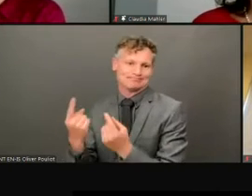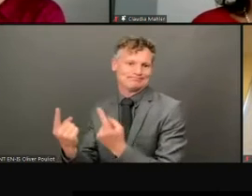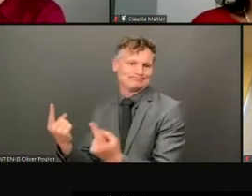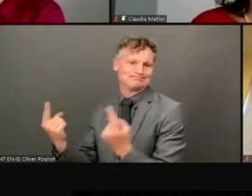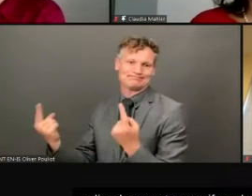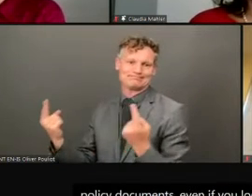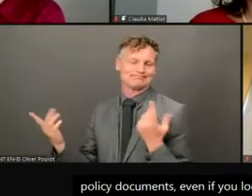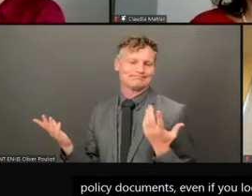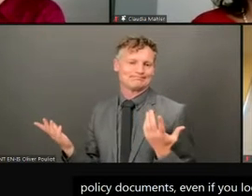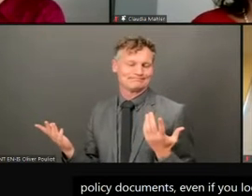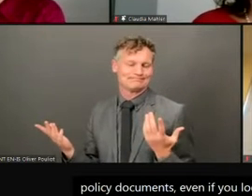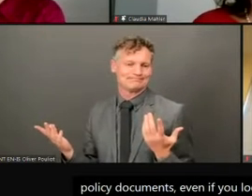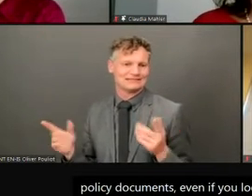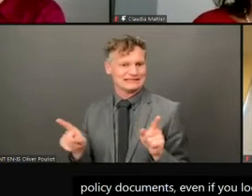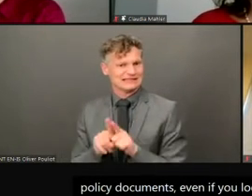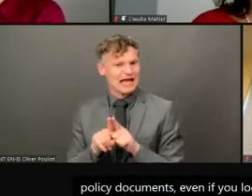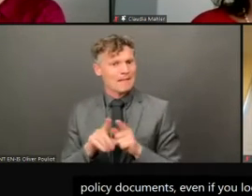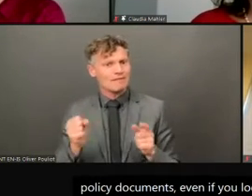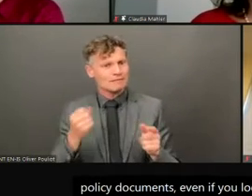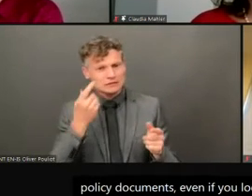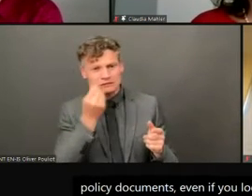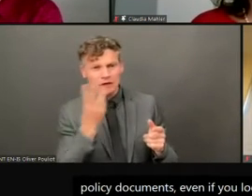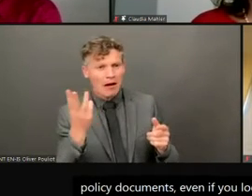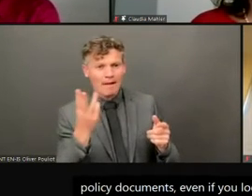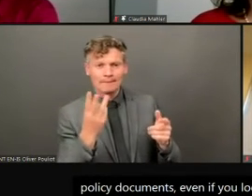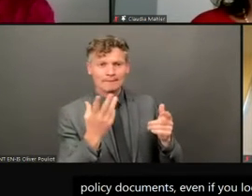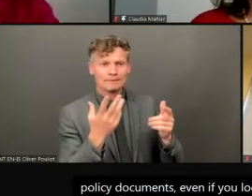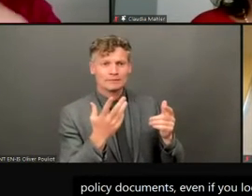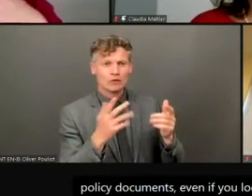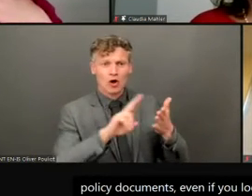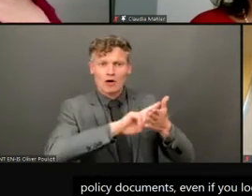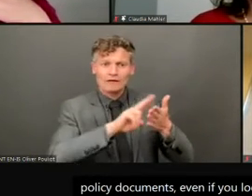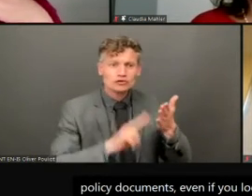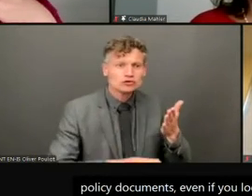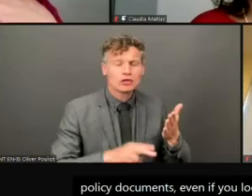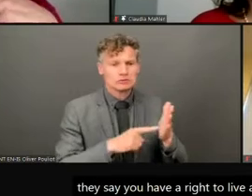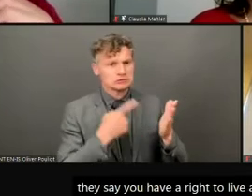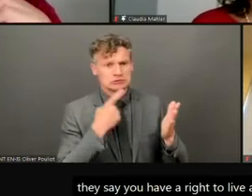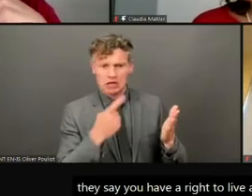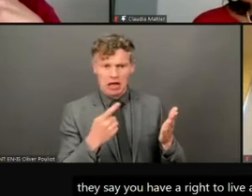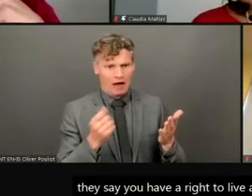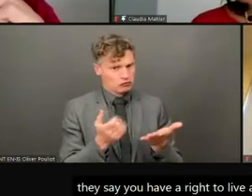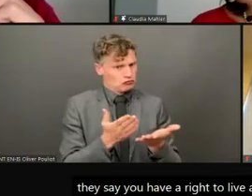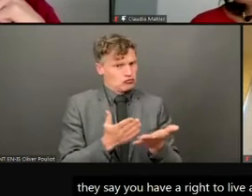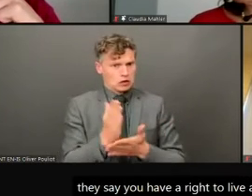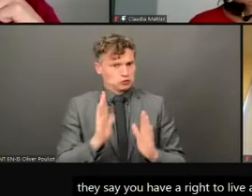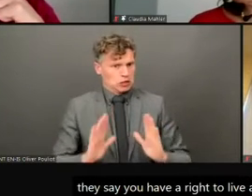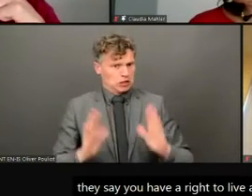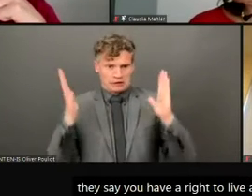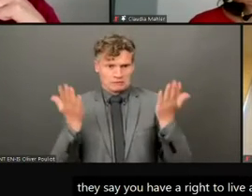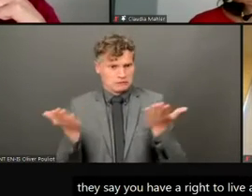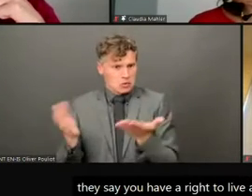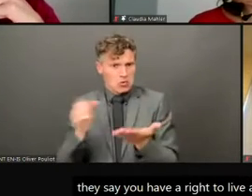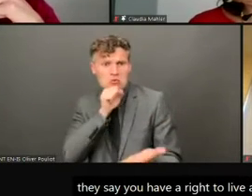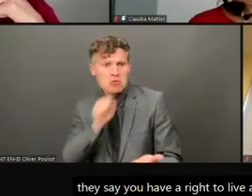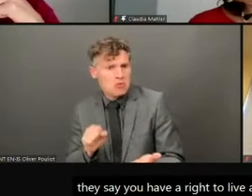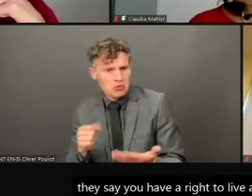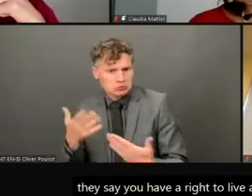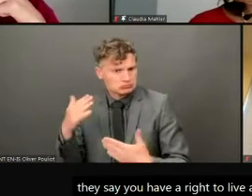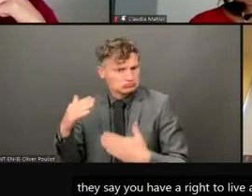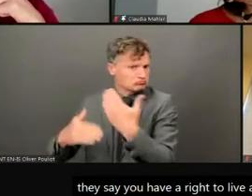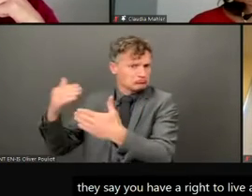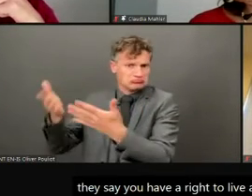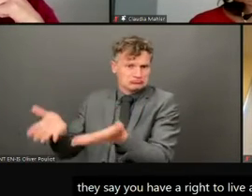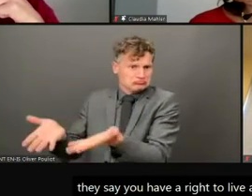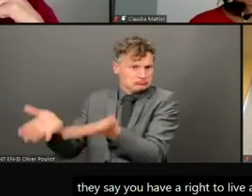in place for as long as is possible, or as long as you wish. Of course, your actual desires are very much shaped